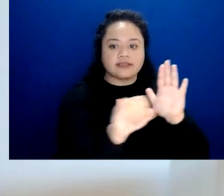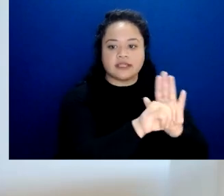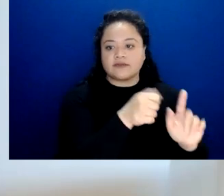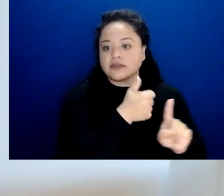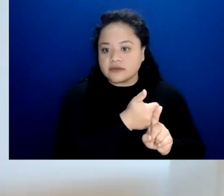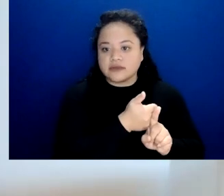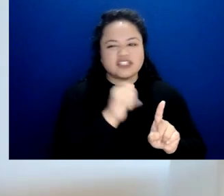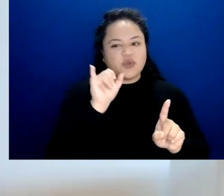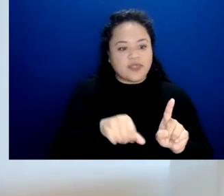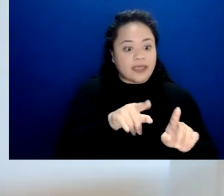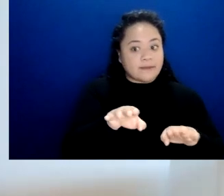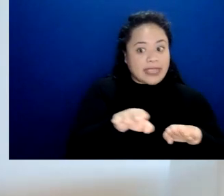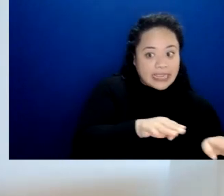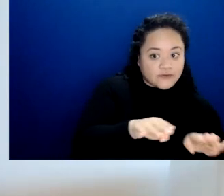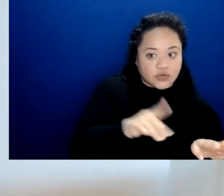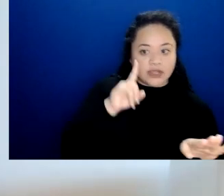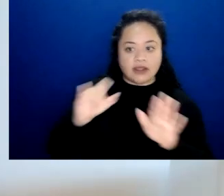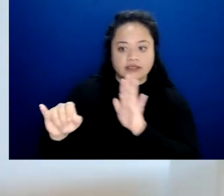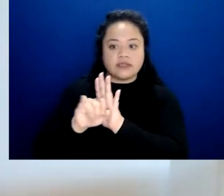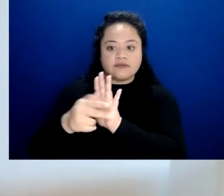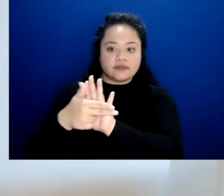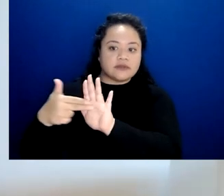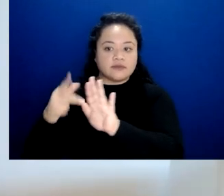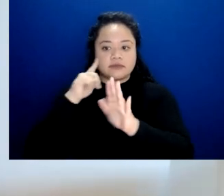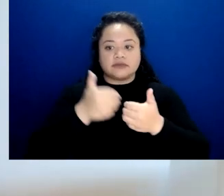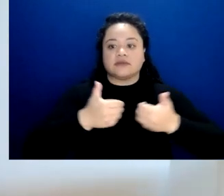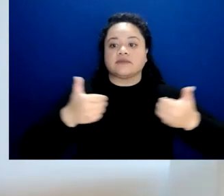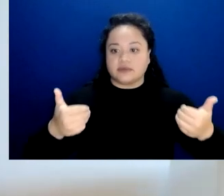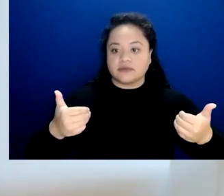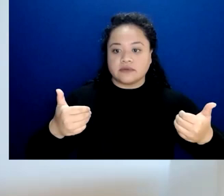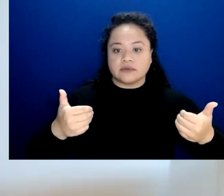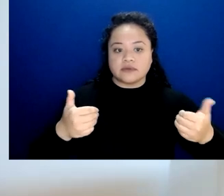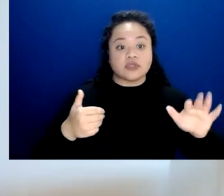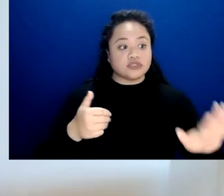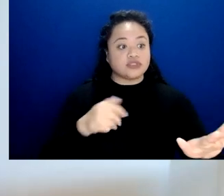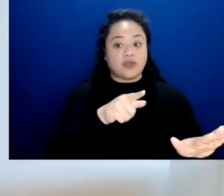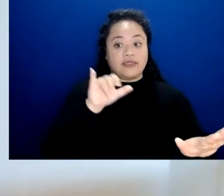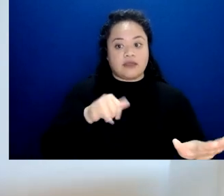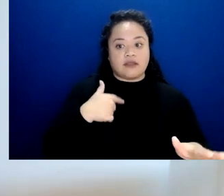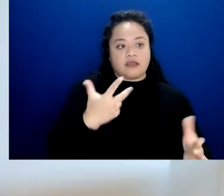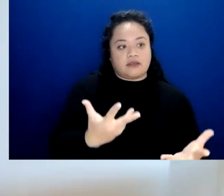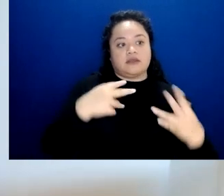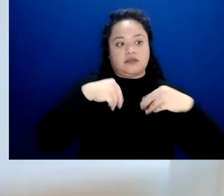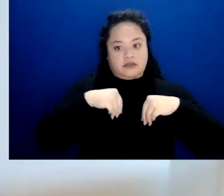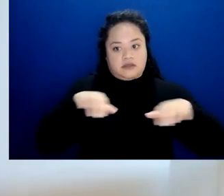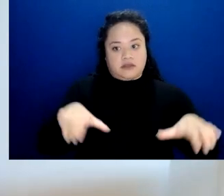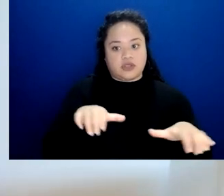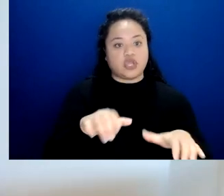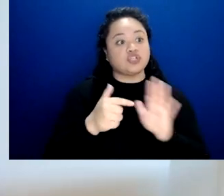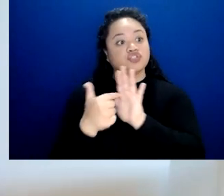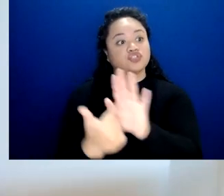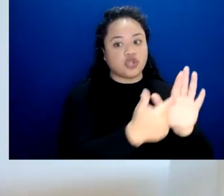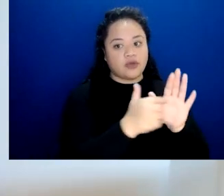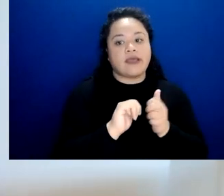allowing yourself and like doing the work for yourself and modeling it for everyone else is a way that we can